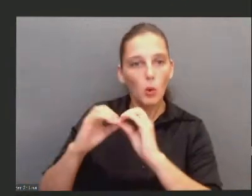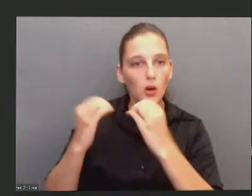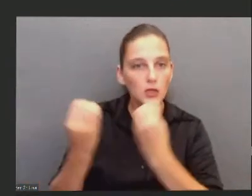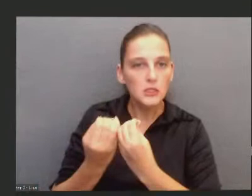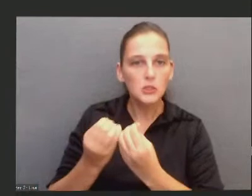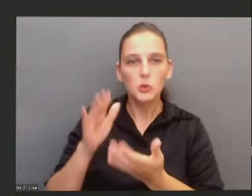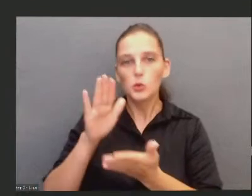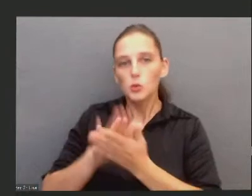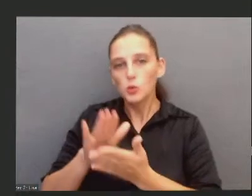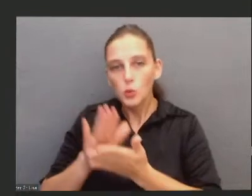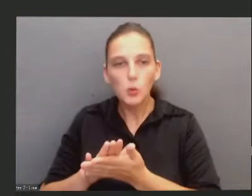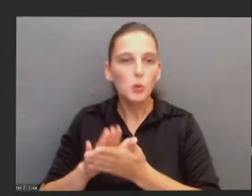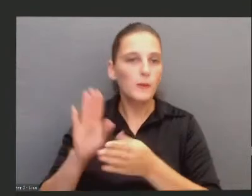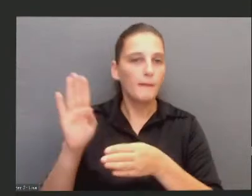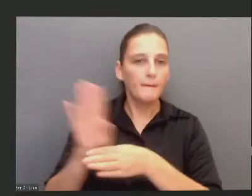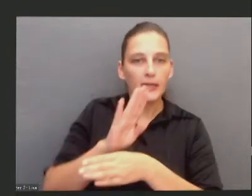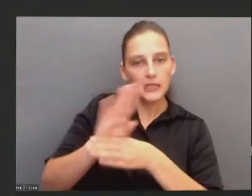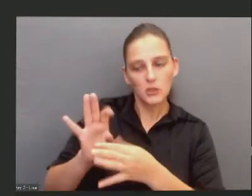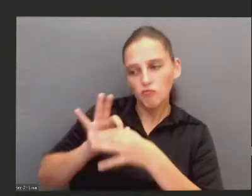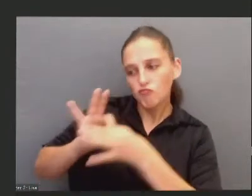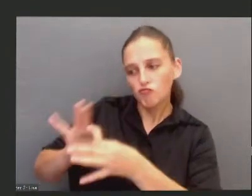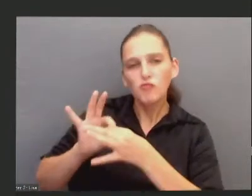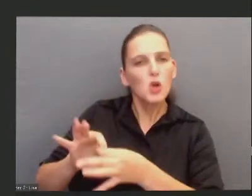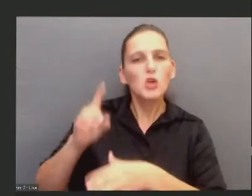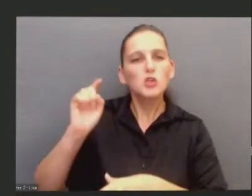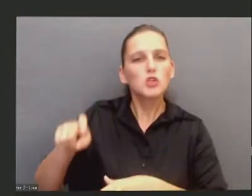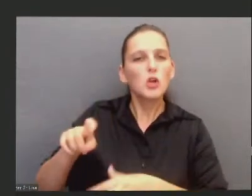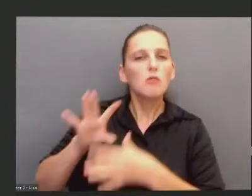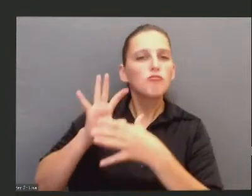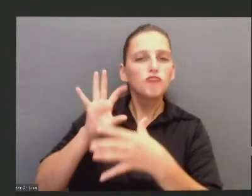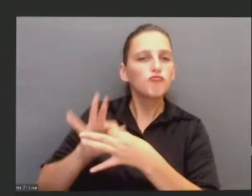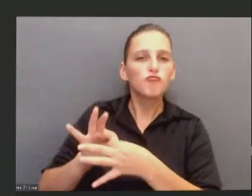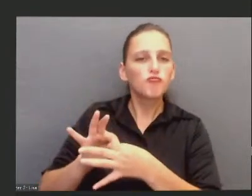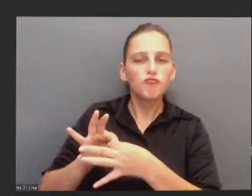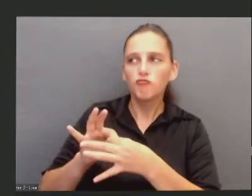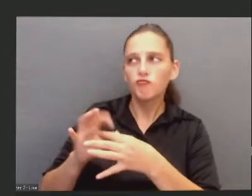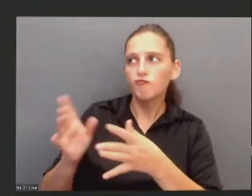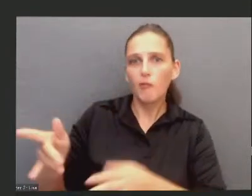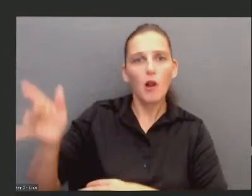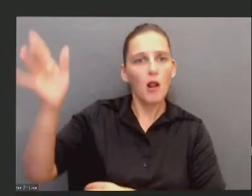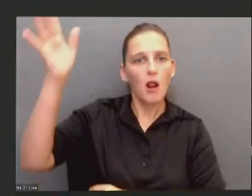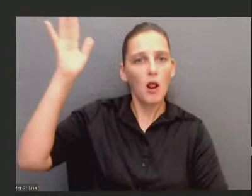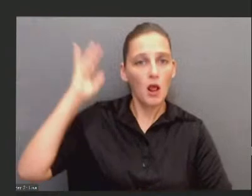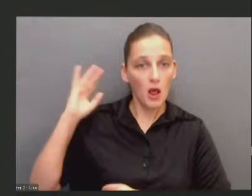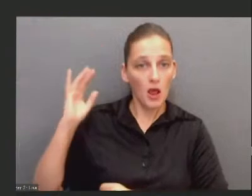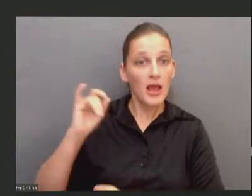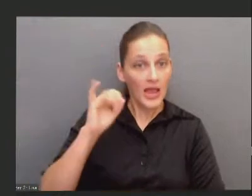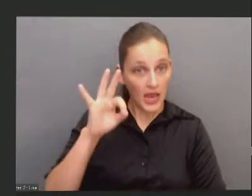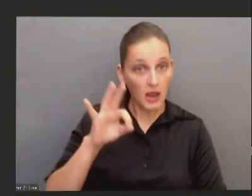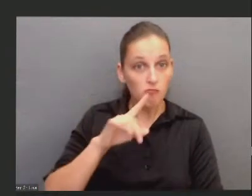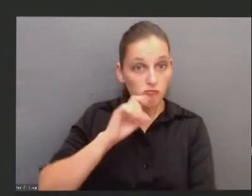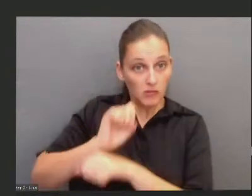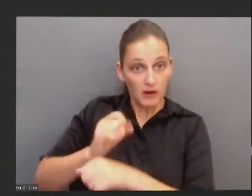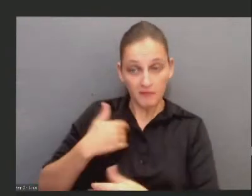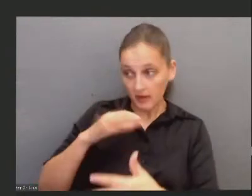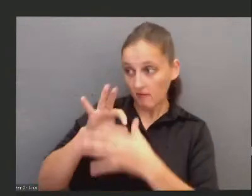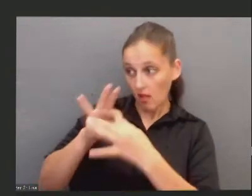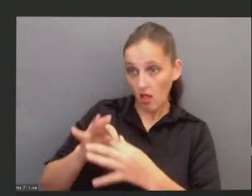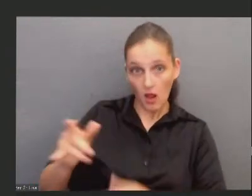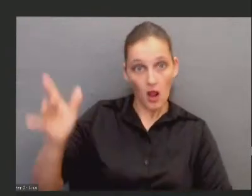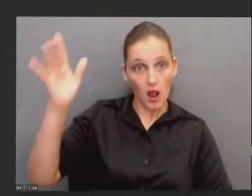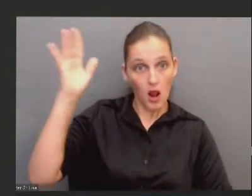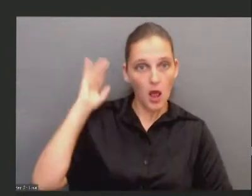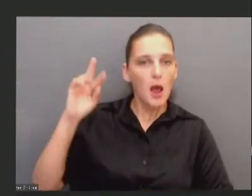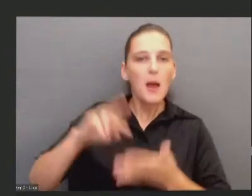of those things really should have already been established before this pandemic. And if they were already there, we would have seen less, I think, when it came